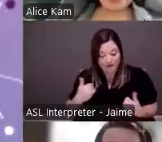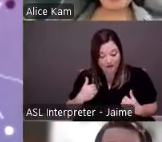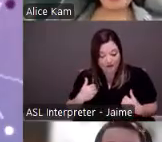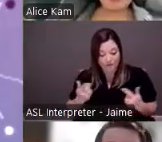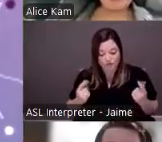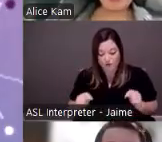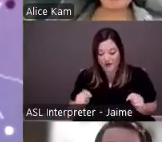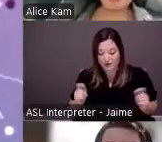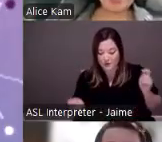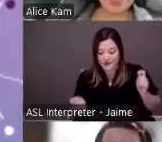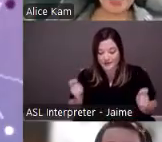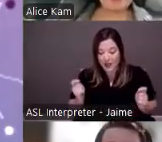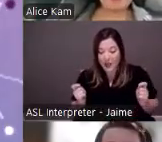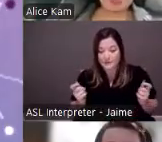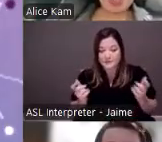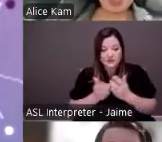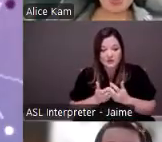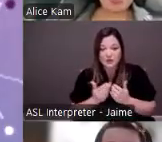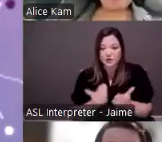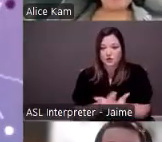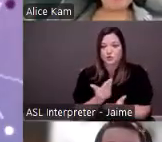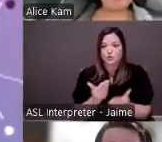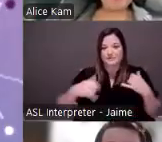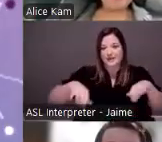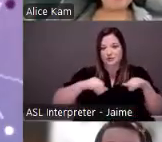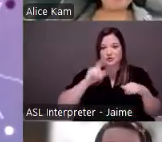to this new standardization for change.